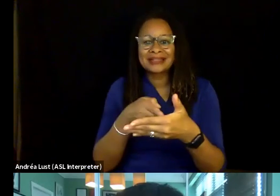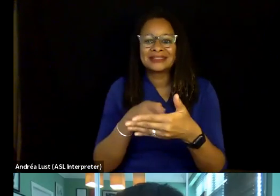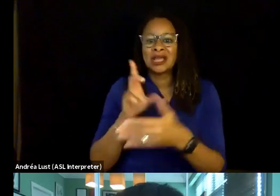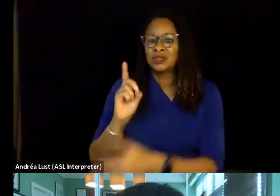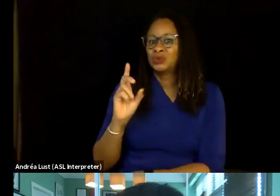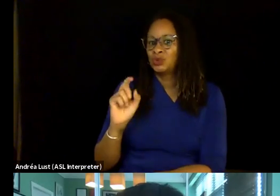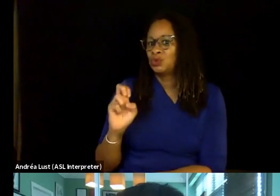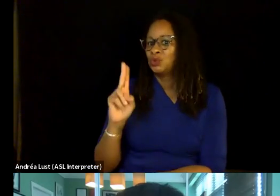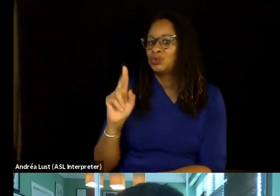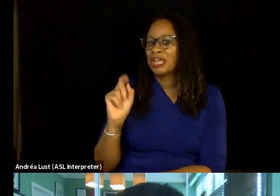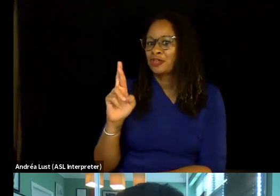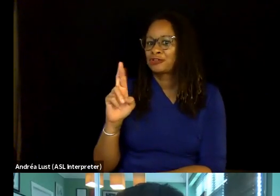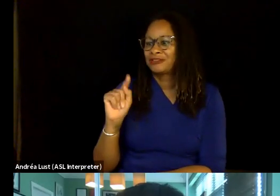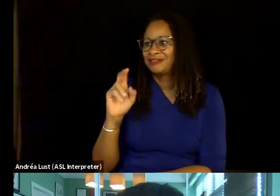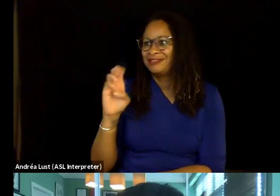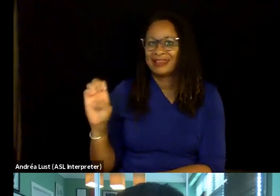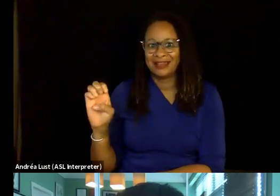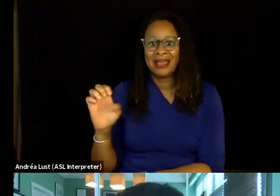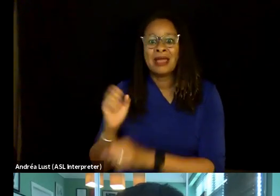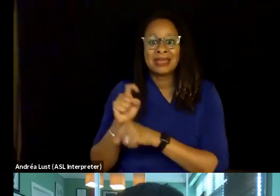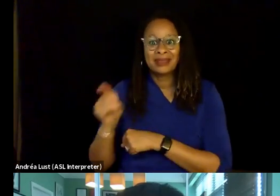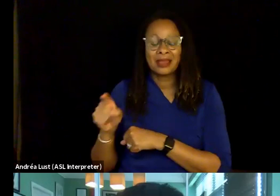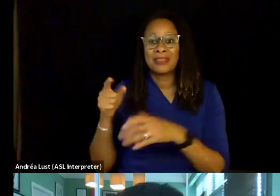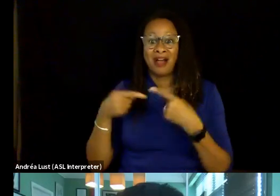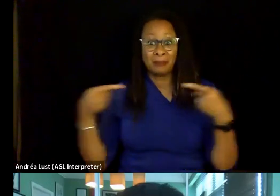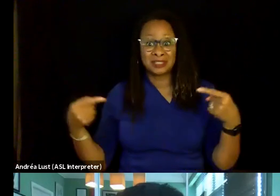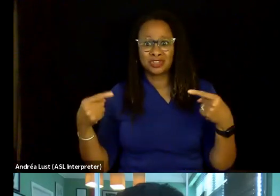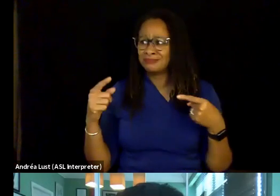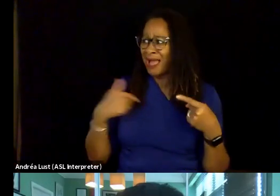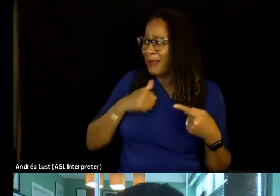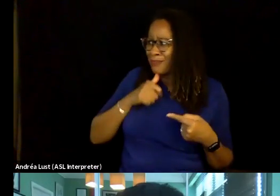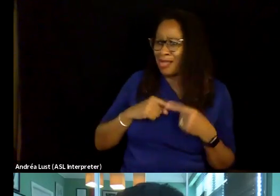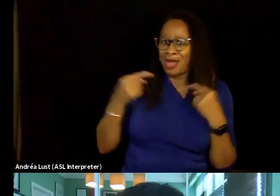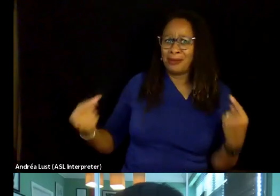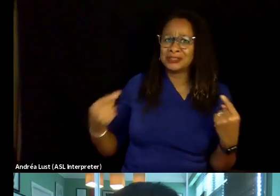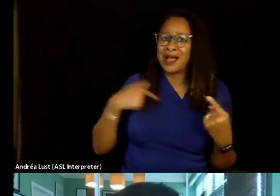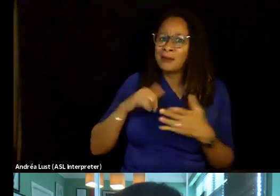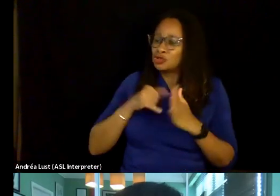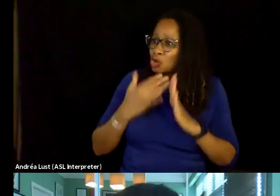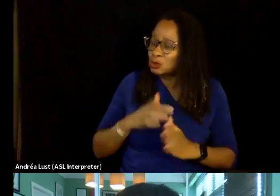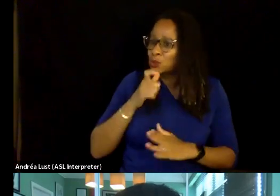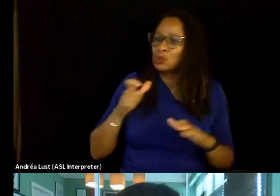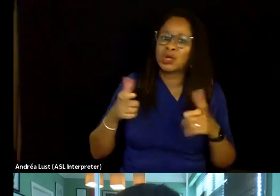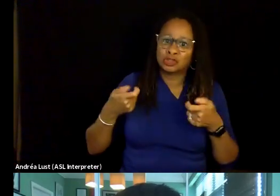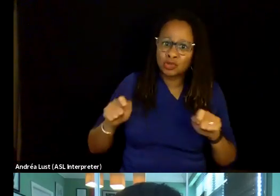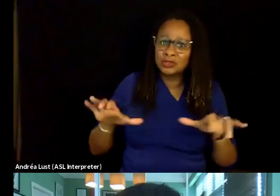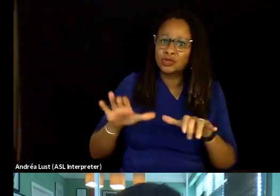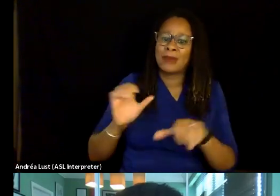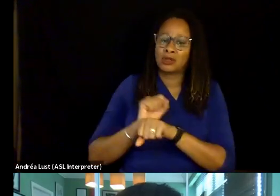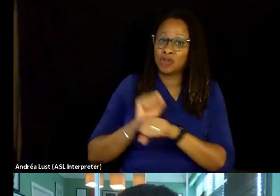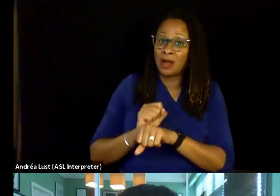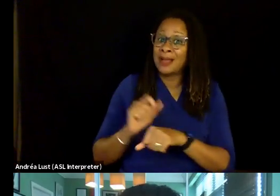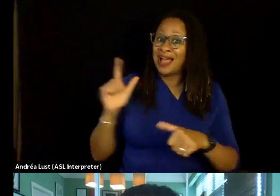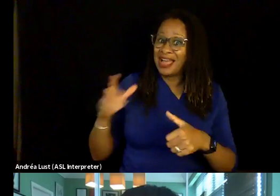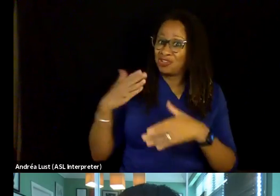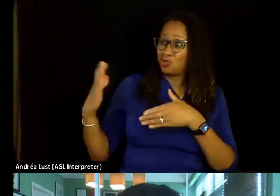Duterte, making her then the opposition when she wasn't the opposition. She was a journalist whose rights were trampled on and was now